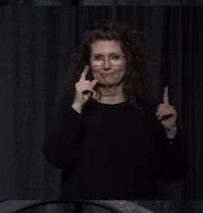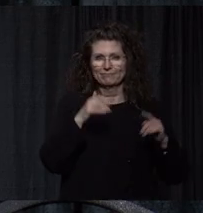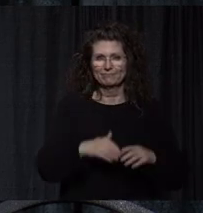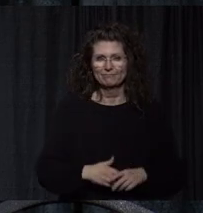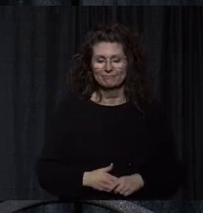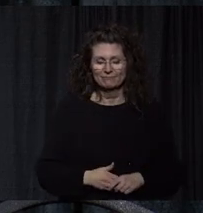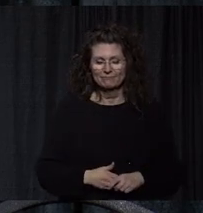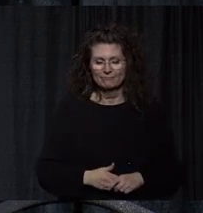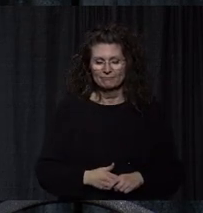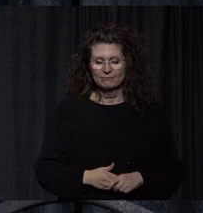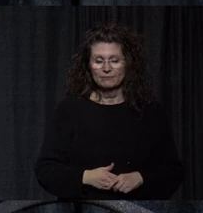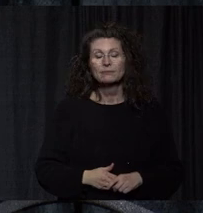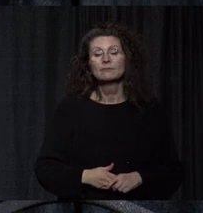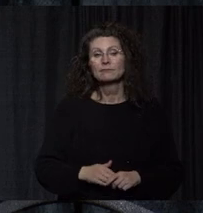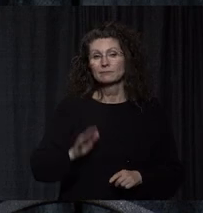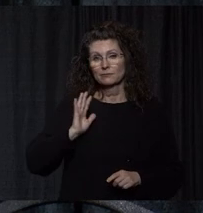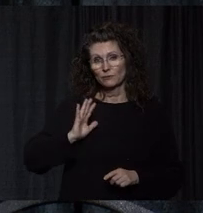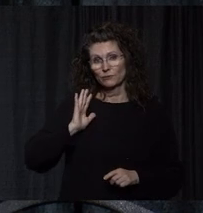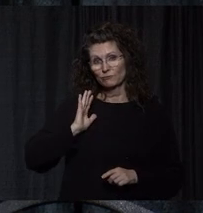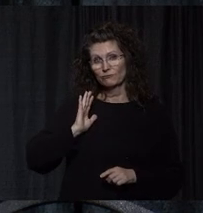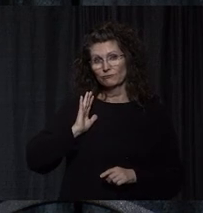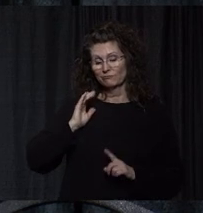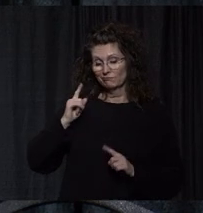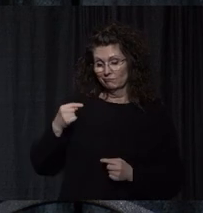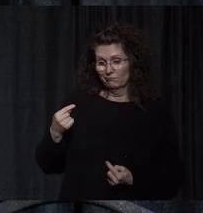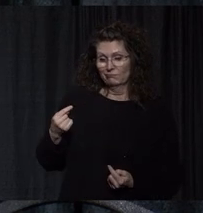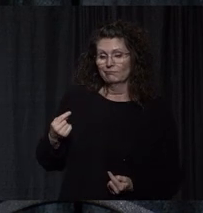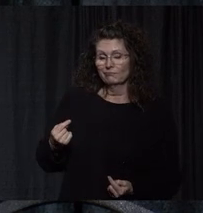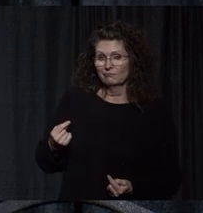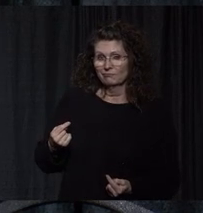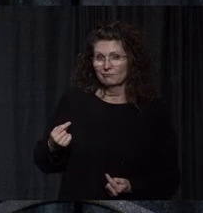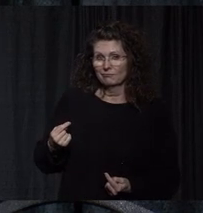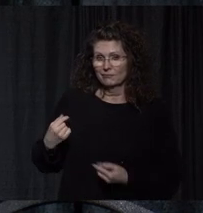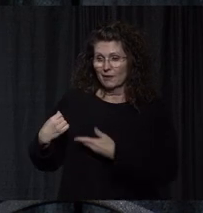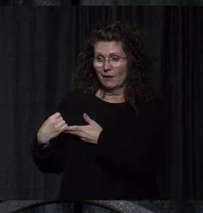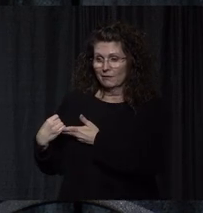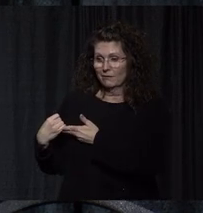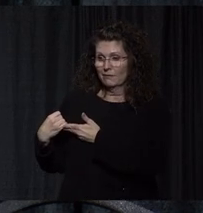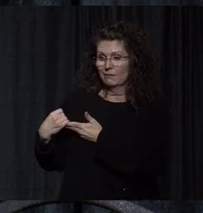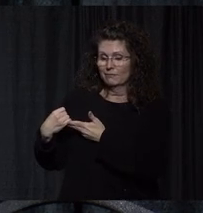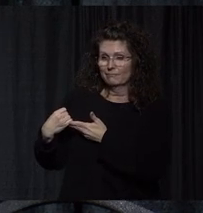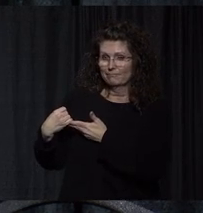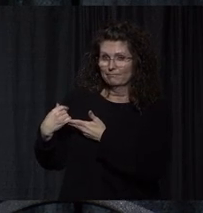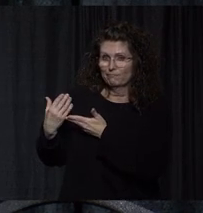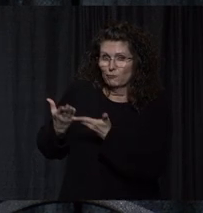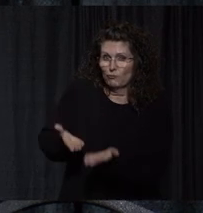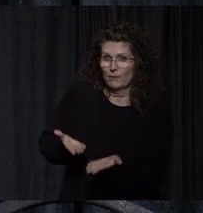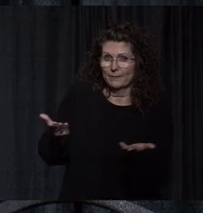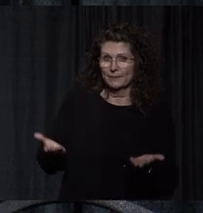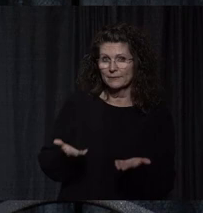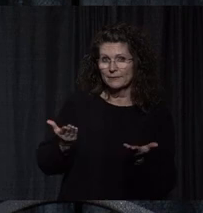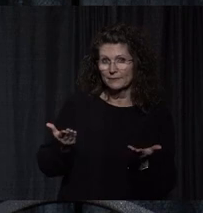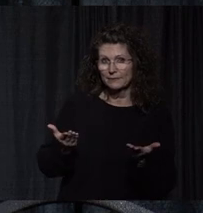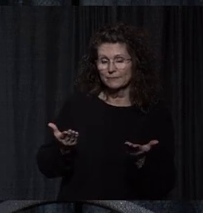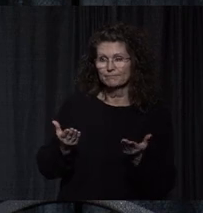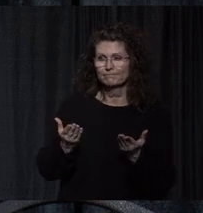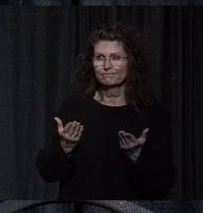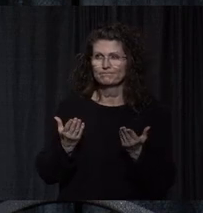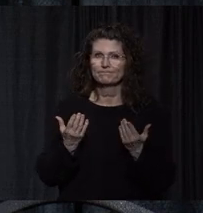I exist in and existed in that got me here are much more